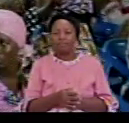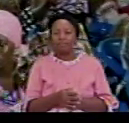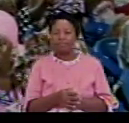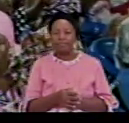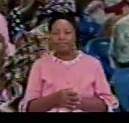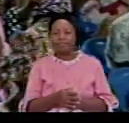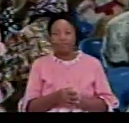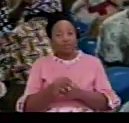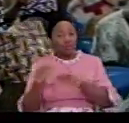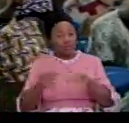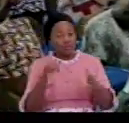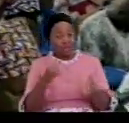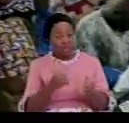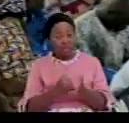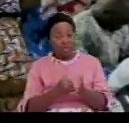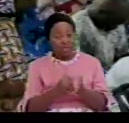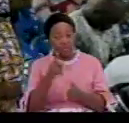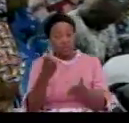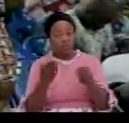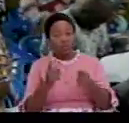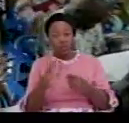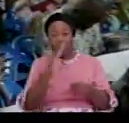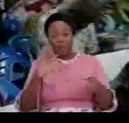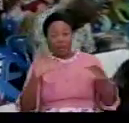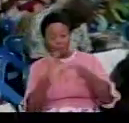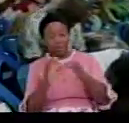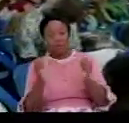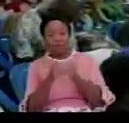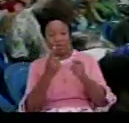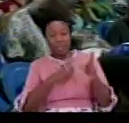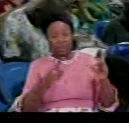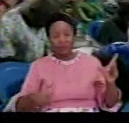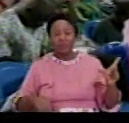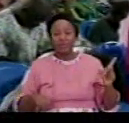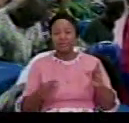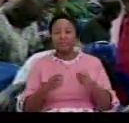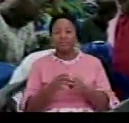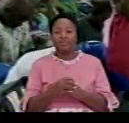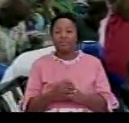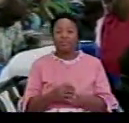Do it. You want to be acquainted with the Lord.